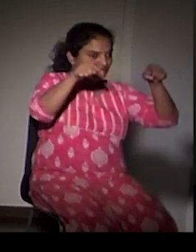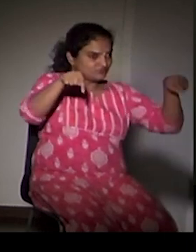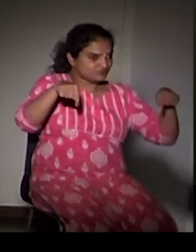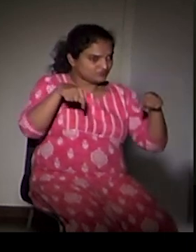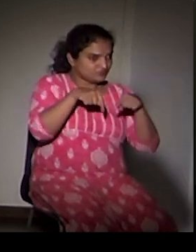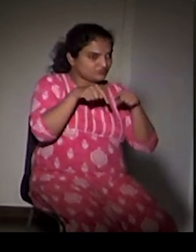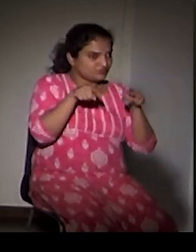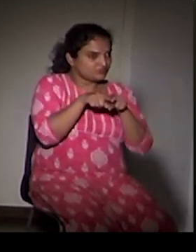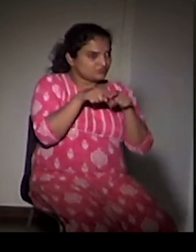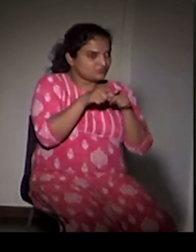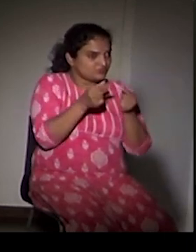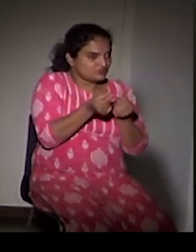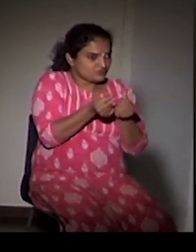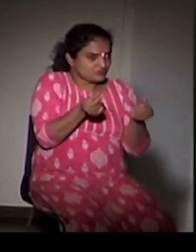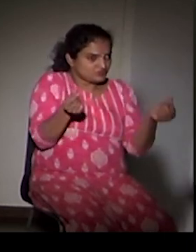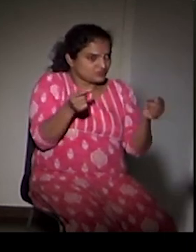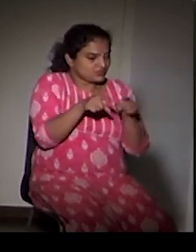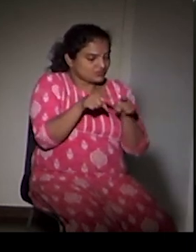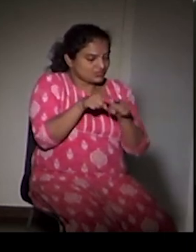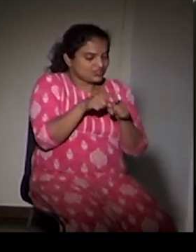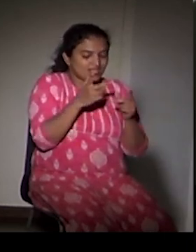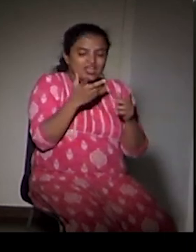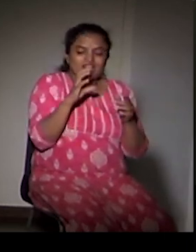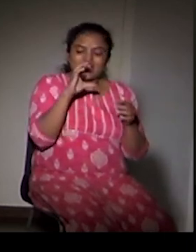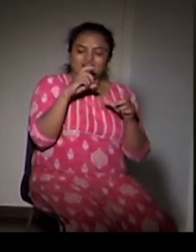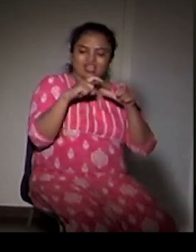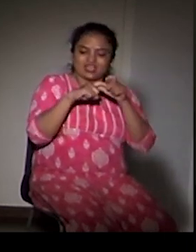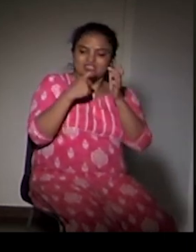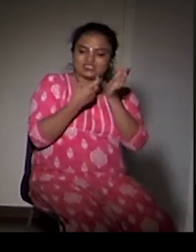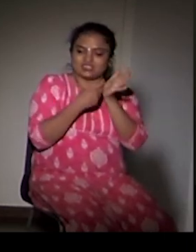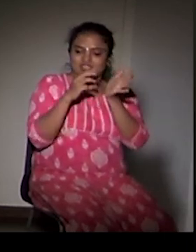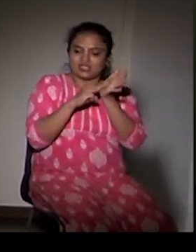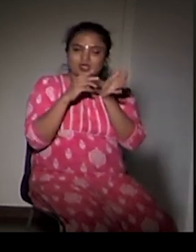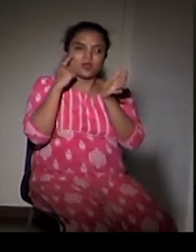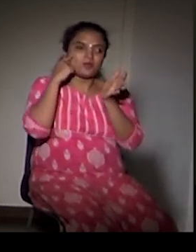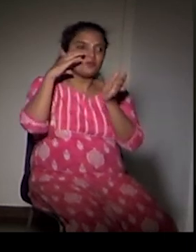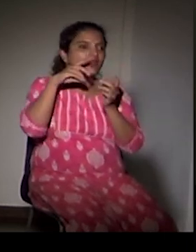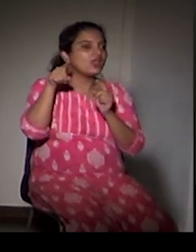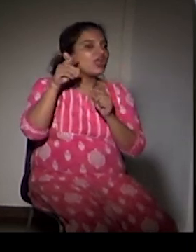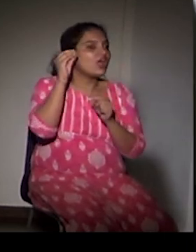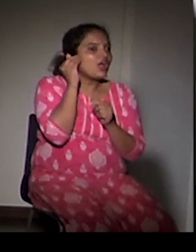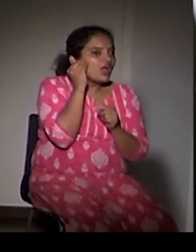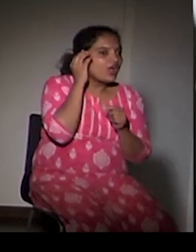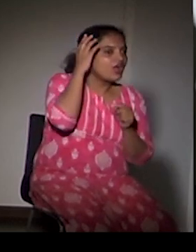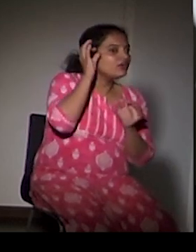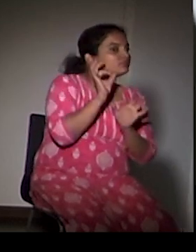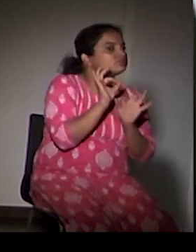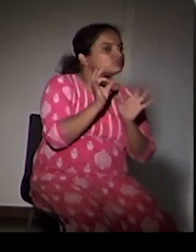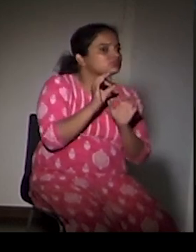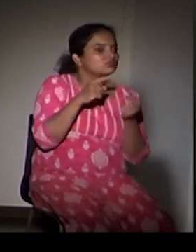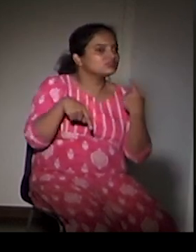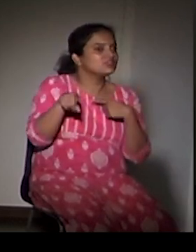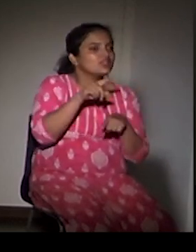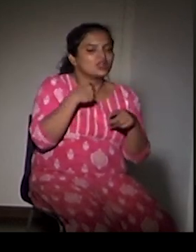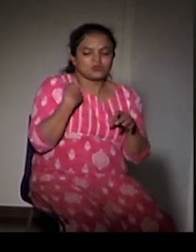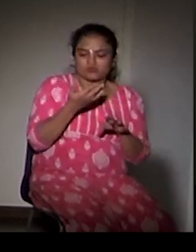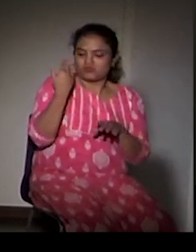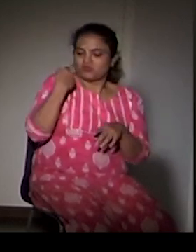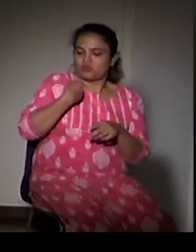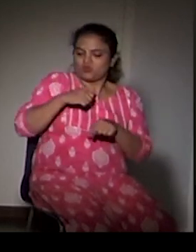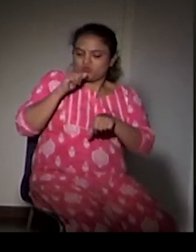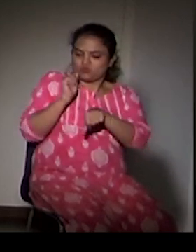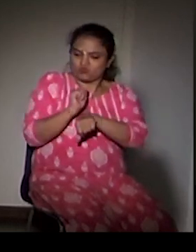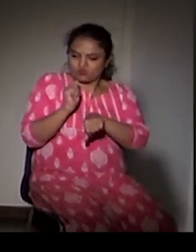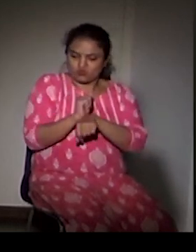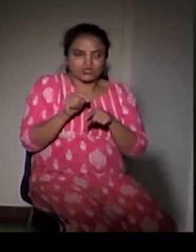And this is something which I dimly became aware of when I started looking at tiles generally. I was working, first